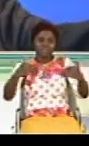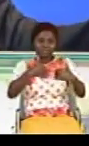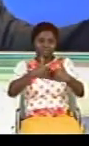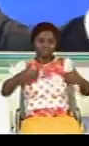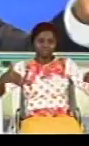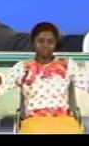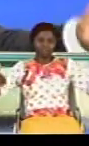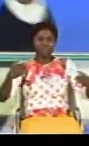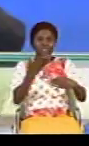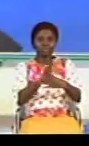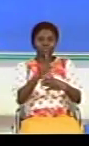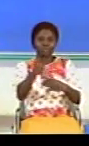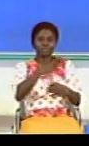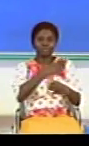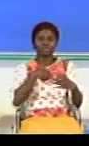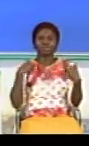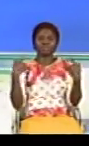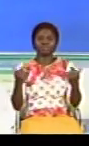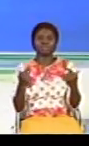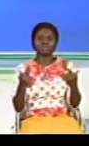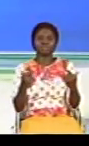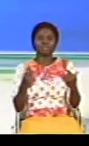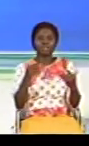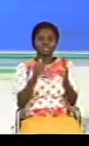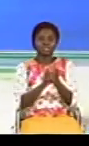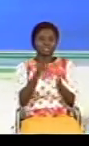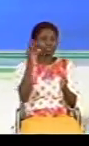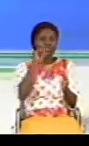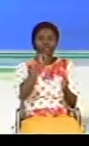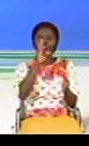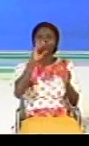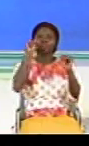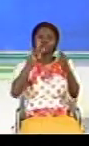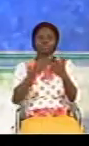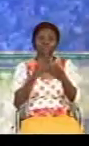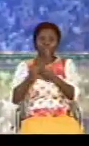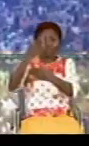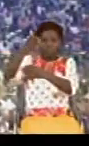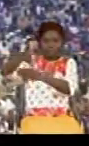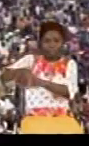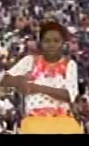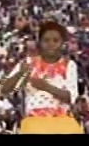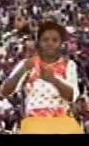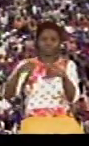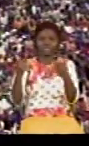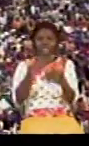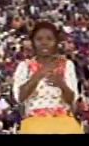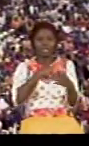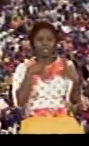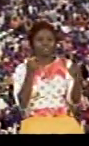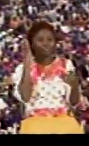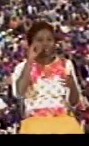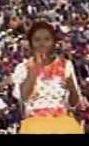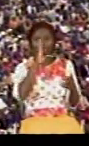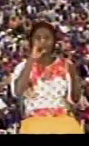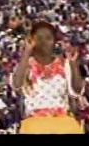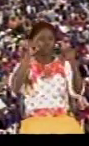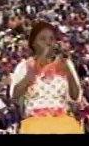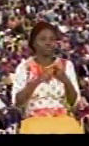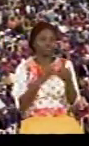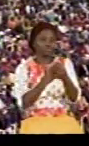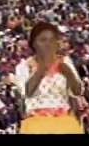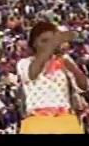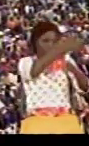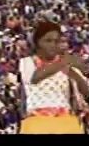not passed on to the sin, and the sin will not pass on to you. That's true repentance, and that true repentance will